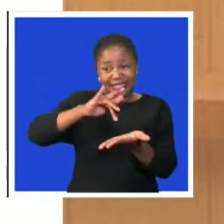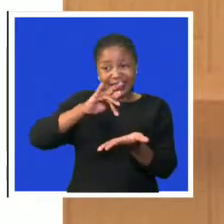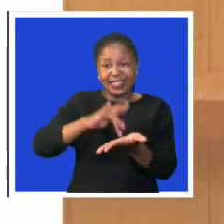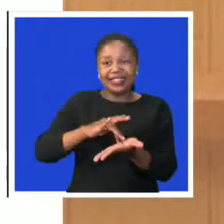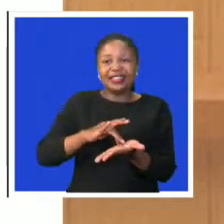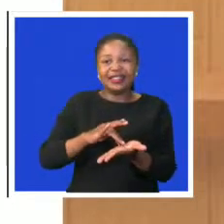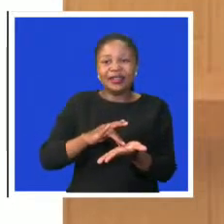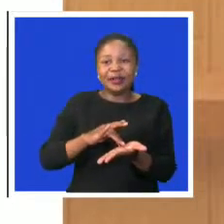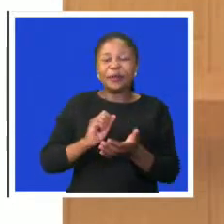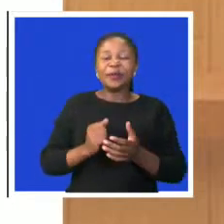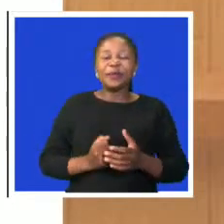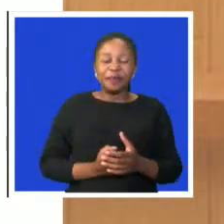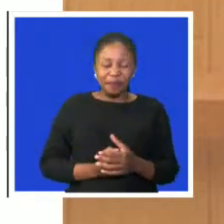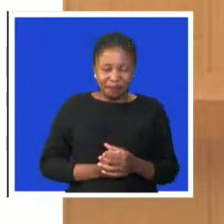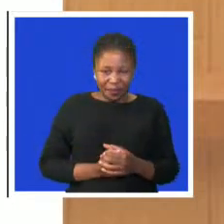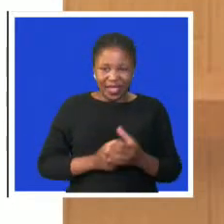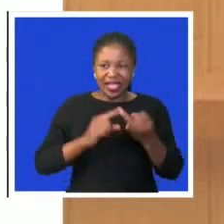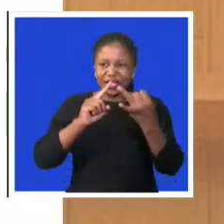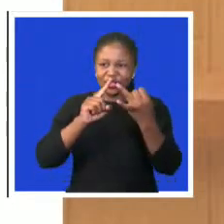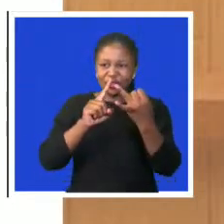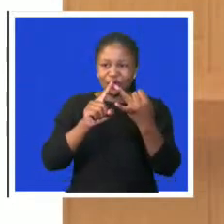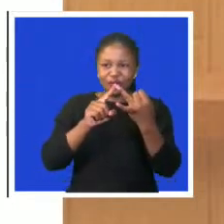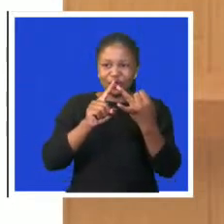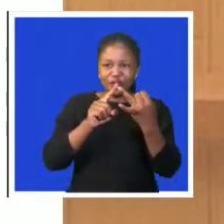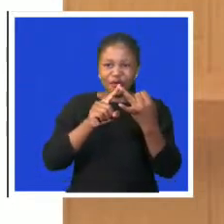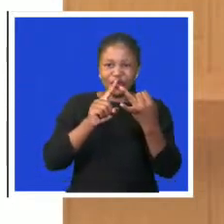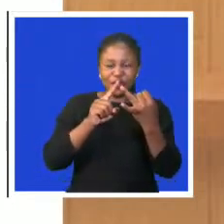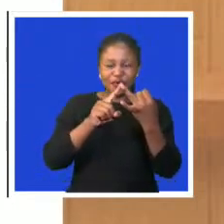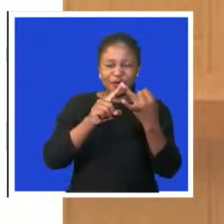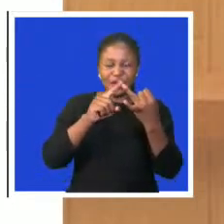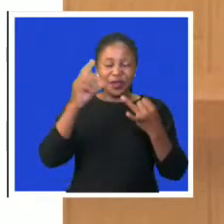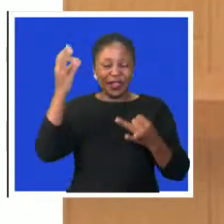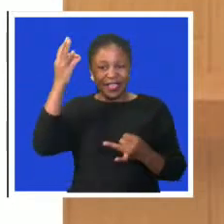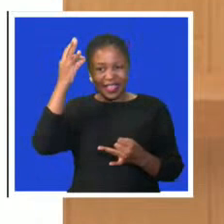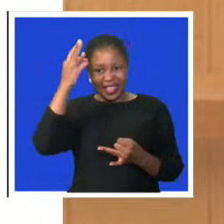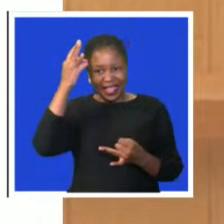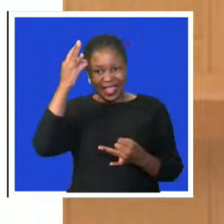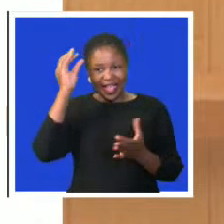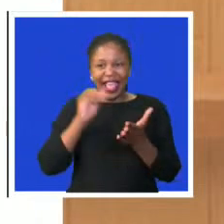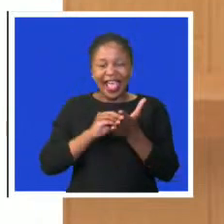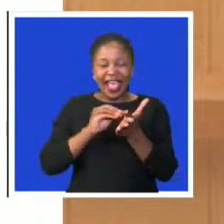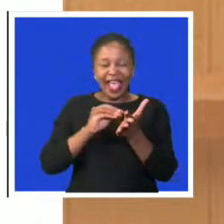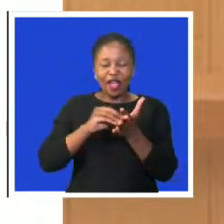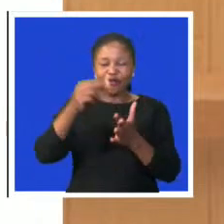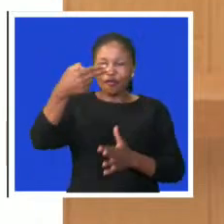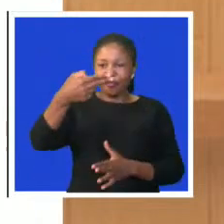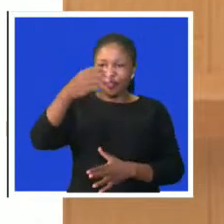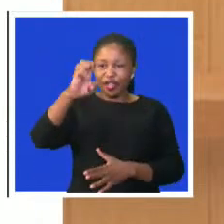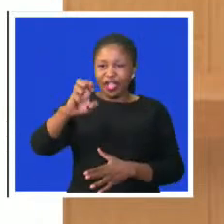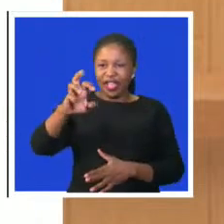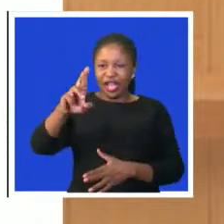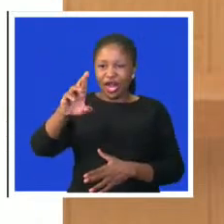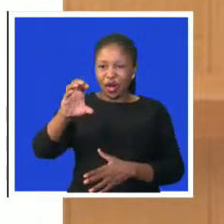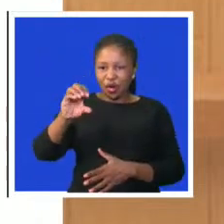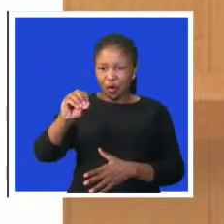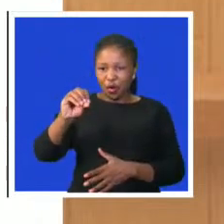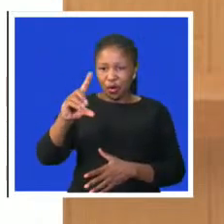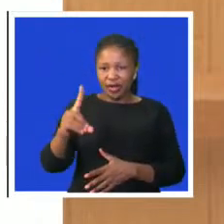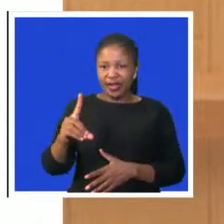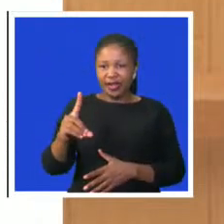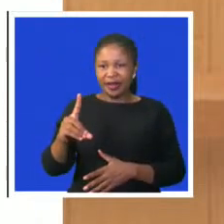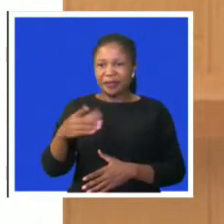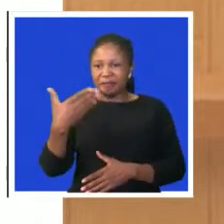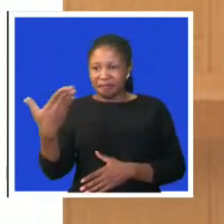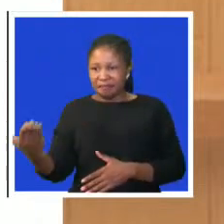Galilee, Jesus' hometown, between 4 to 39 BC. He had John the